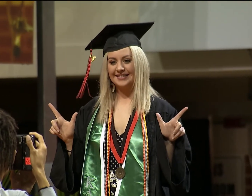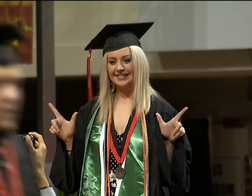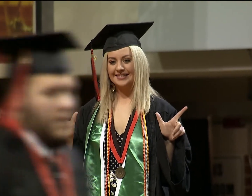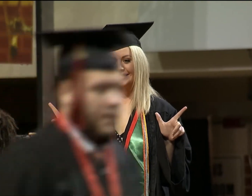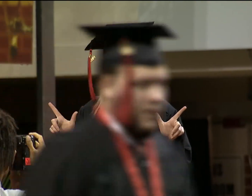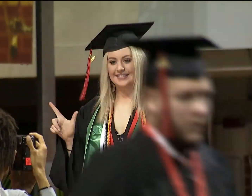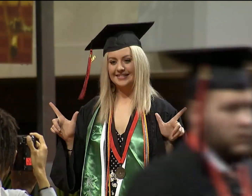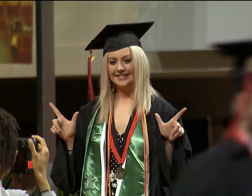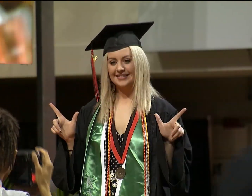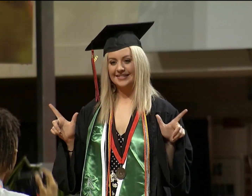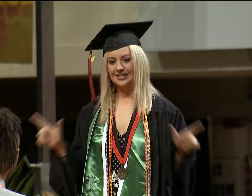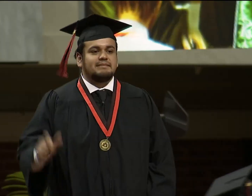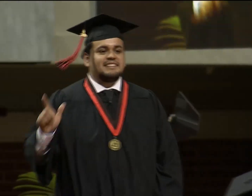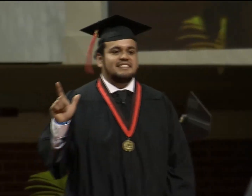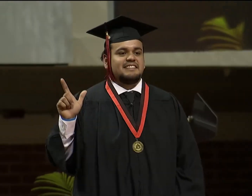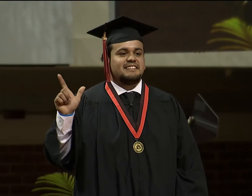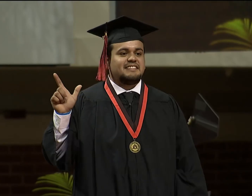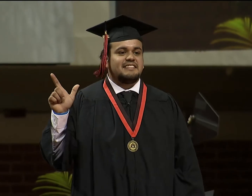Morgan Westfall.